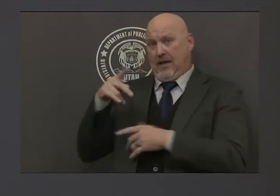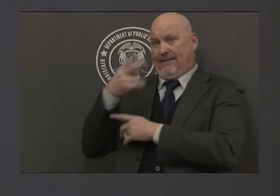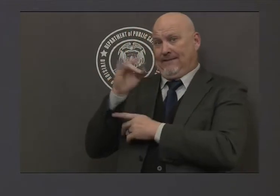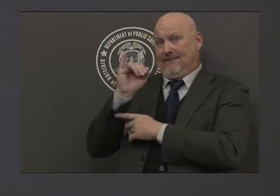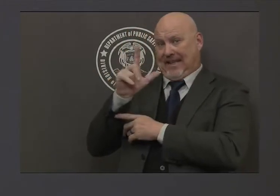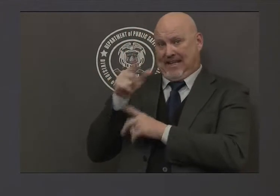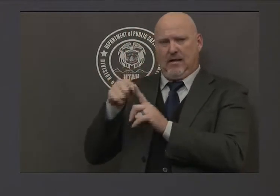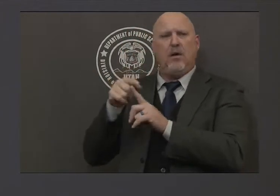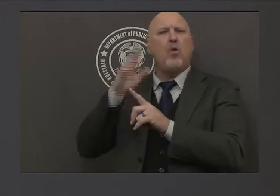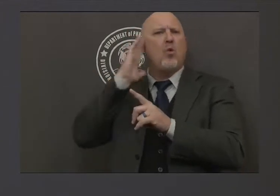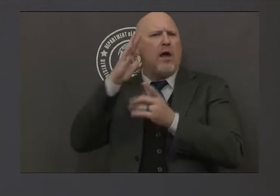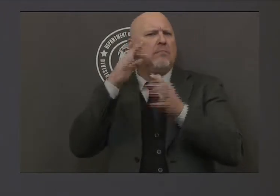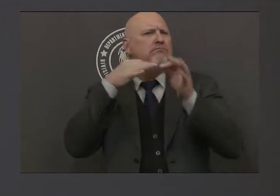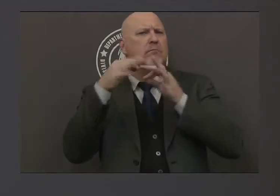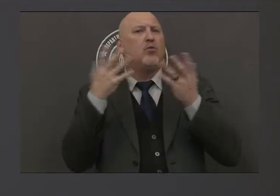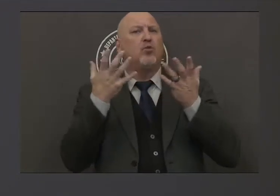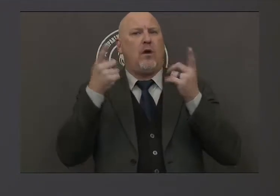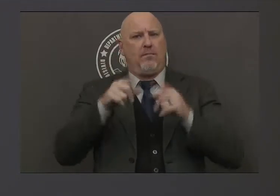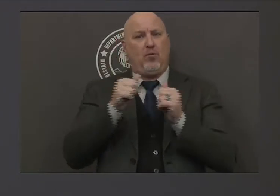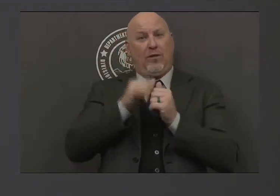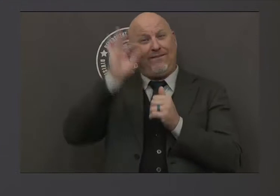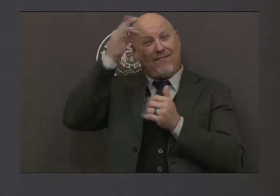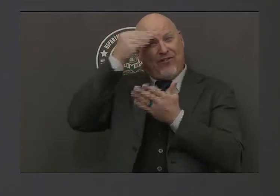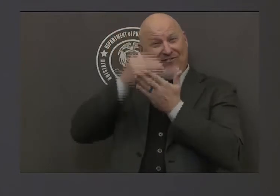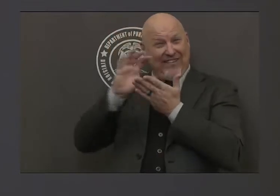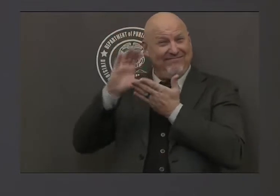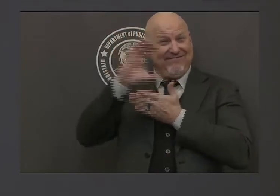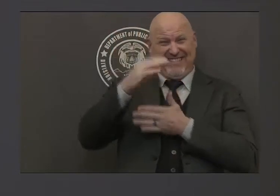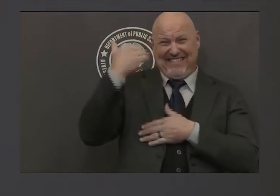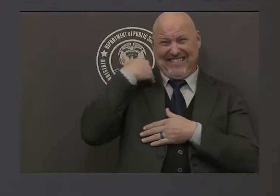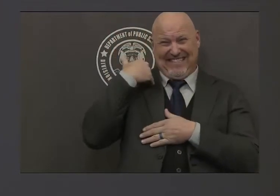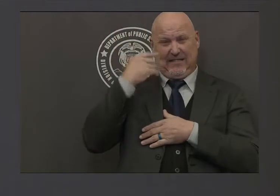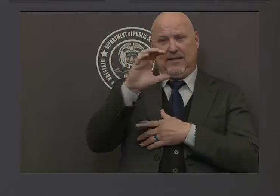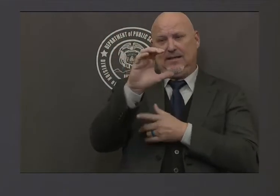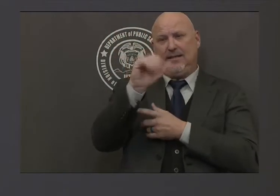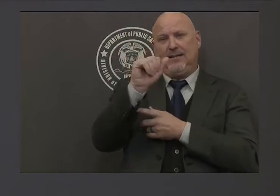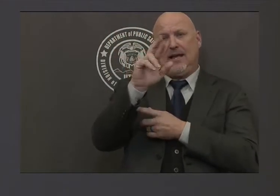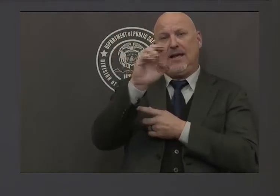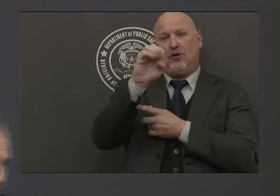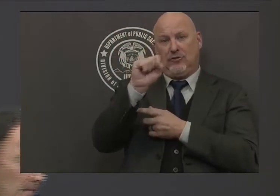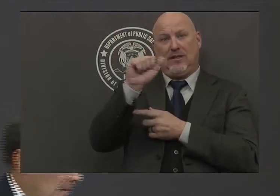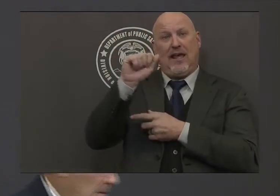to take a couple of minutes here to explain at least that portion of our budget. So Phil?